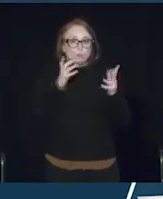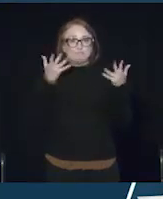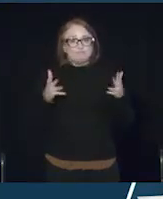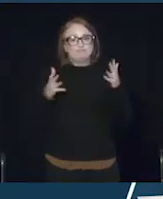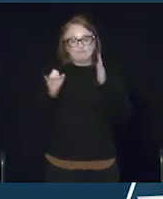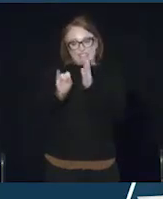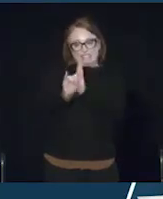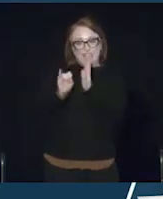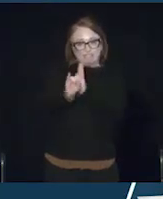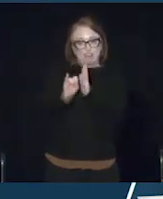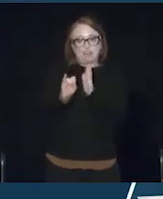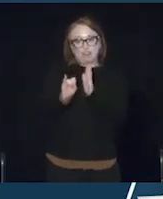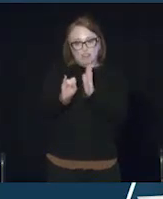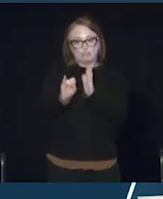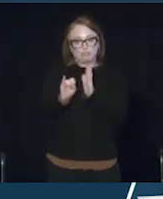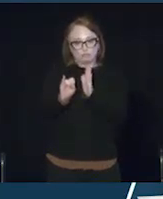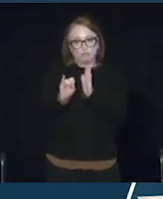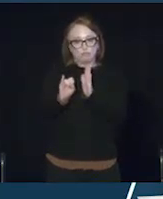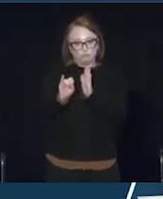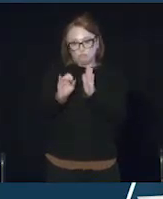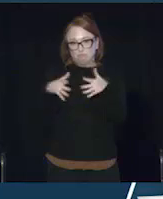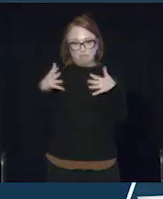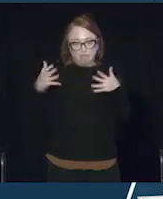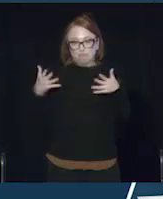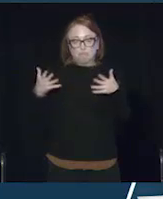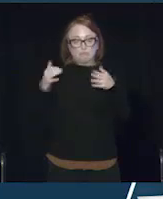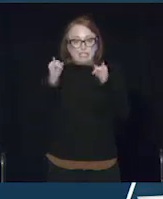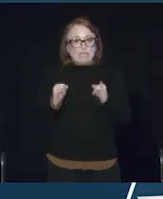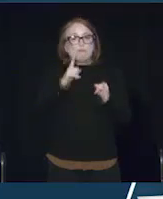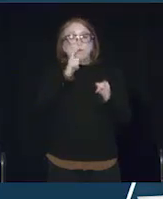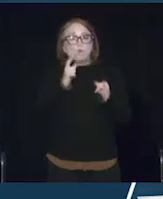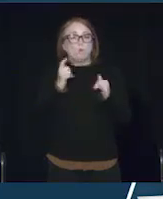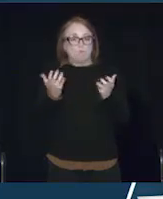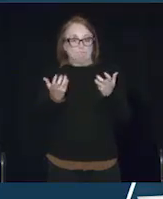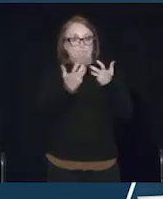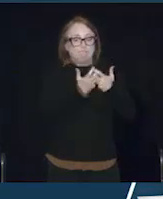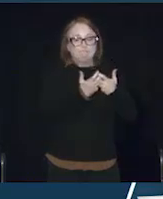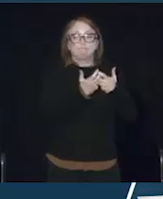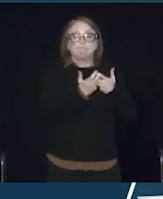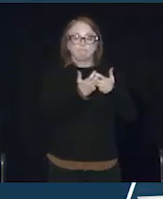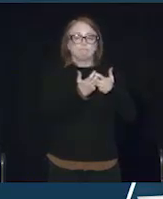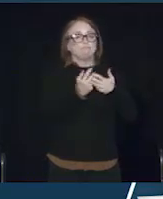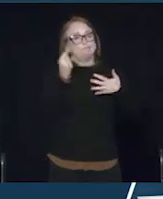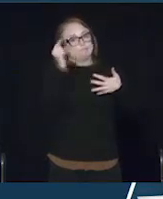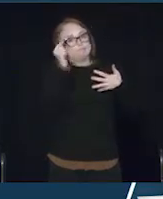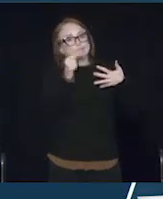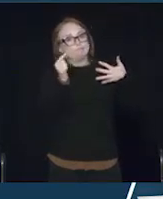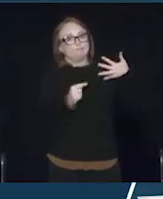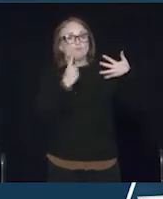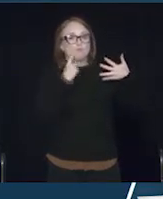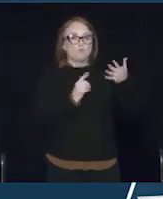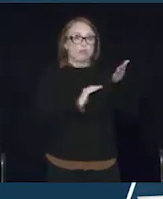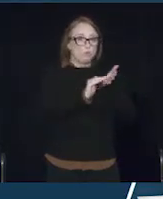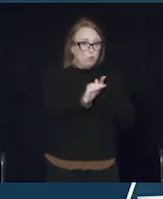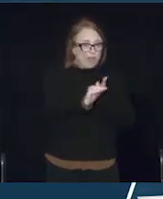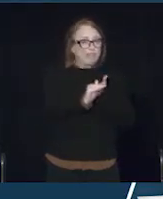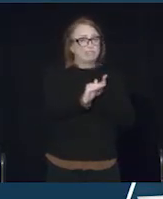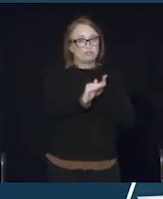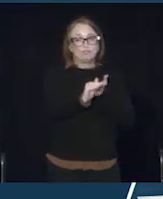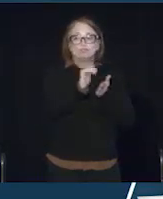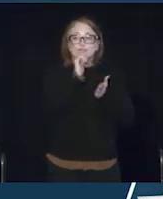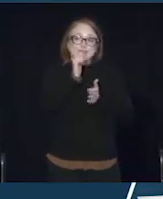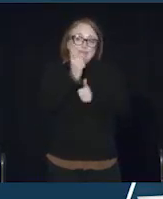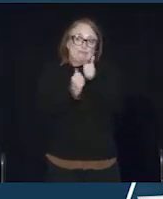part of the individuals that met the criteria for enrolling on the iBudget waiver. And like I mentioned before, not